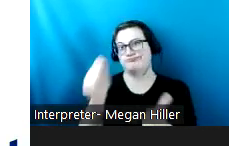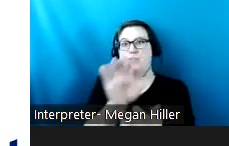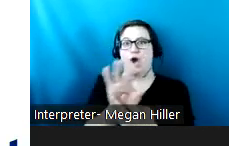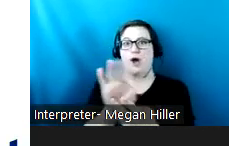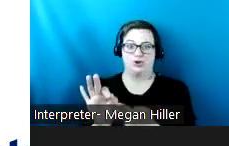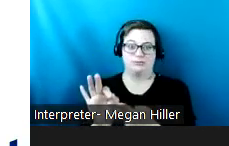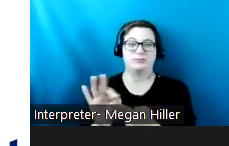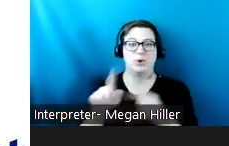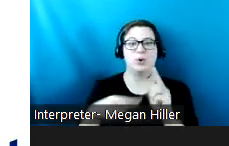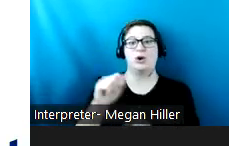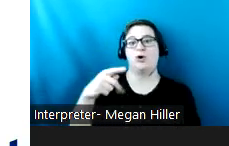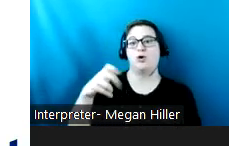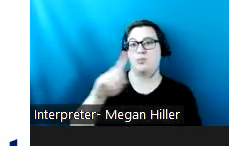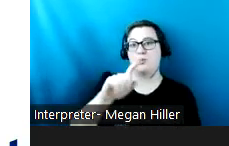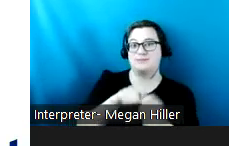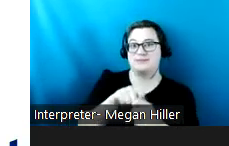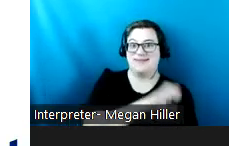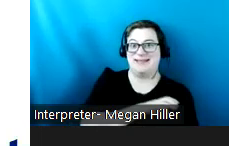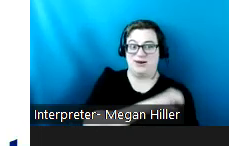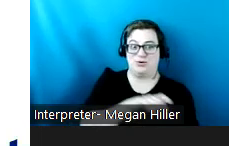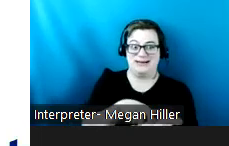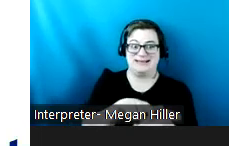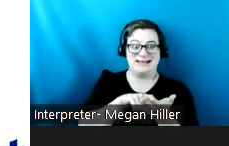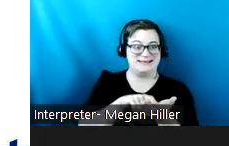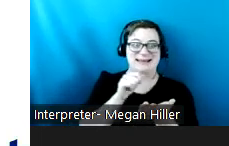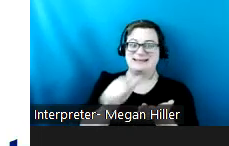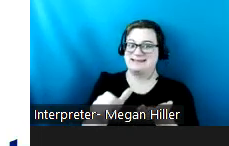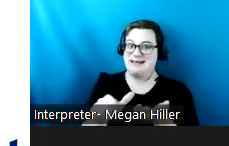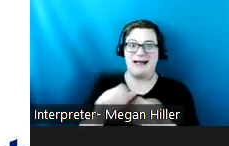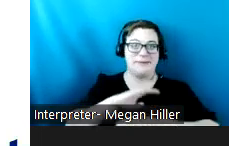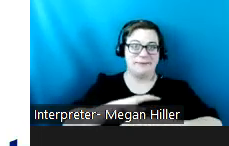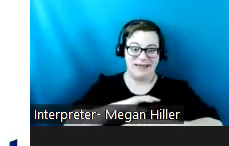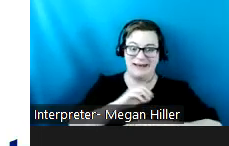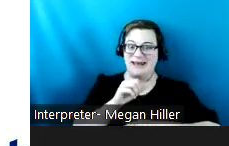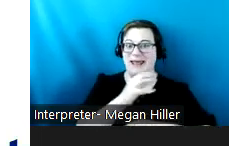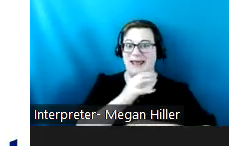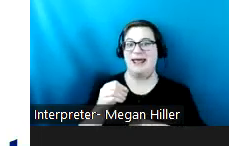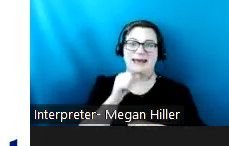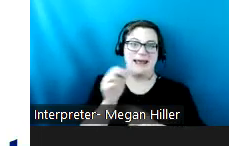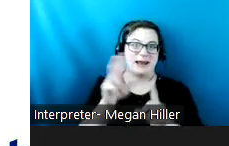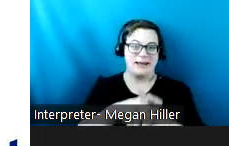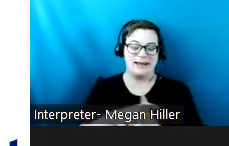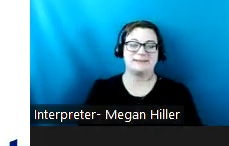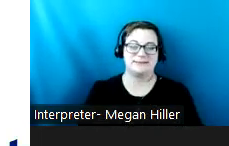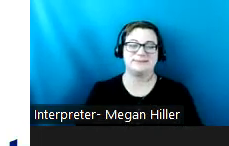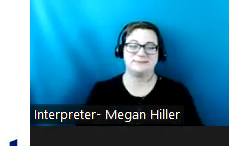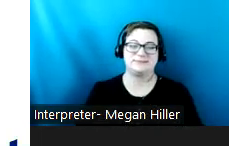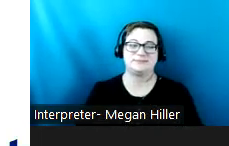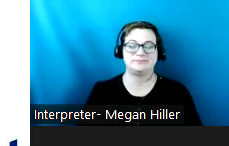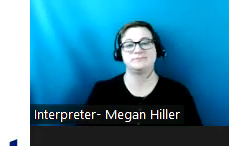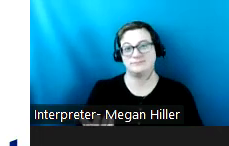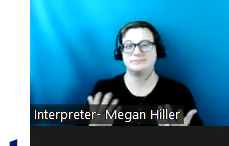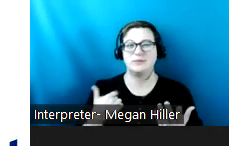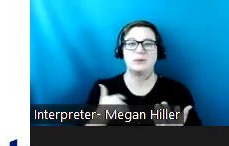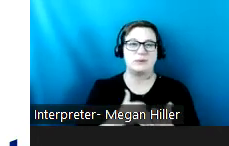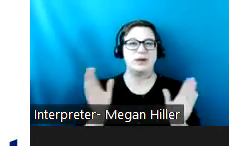that opioid specific clinical necessity is no longer necessary and the condition of probation no longer applies. We certainly will